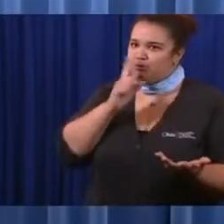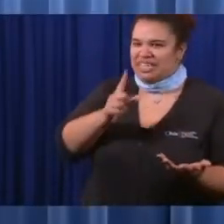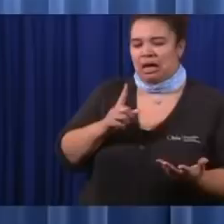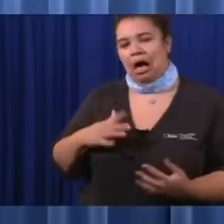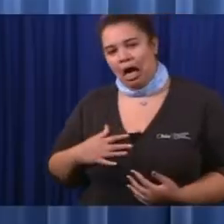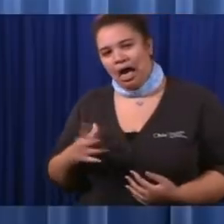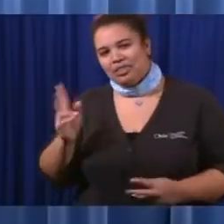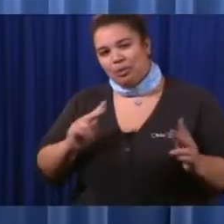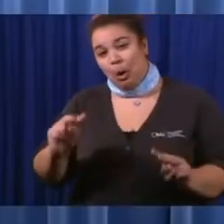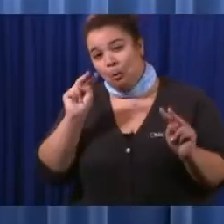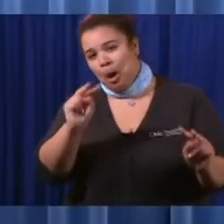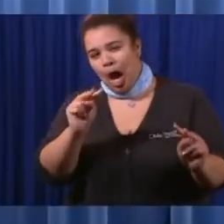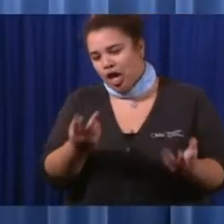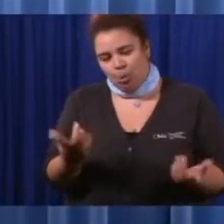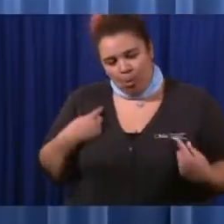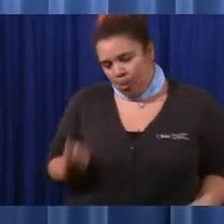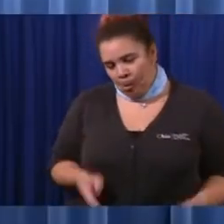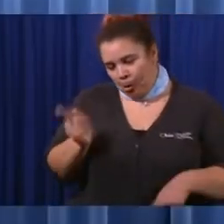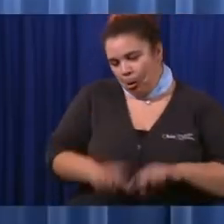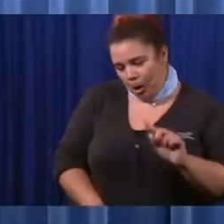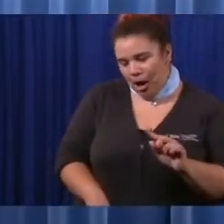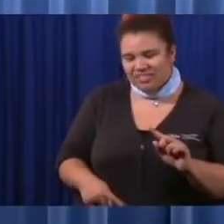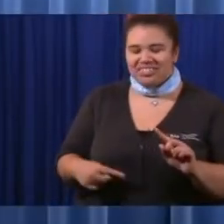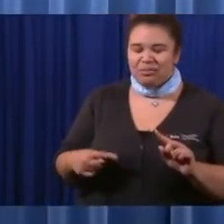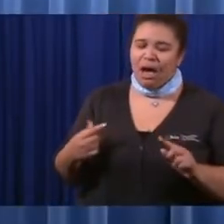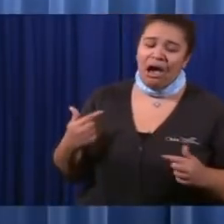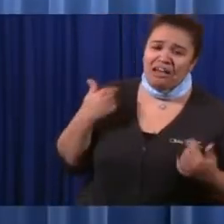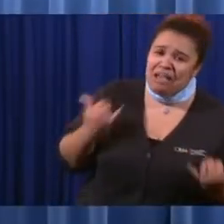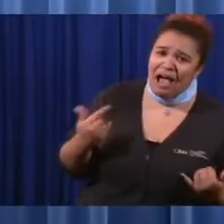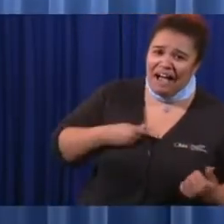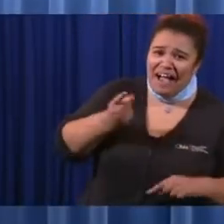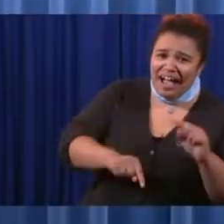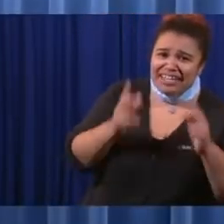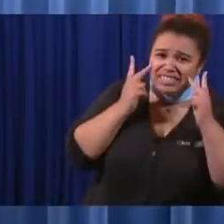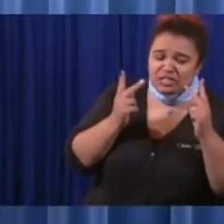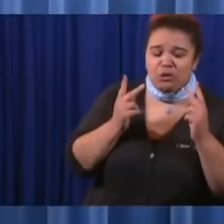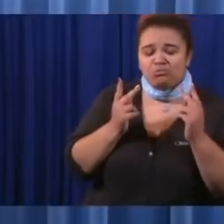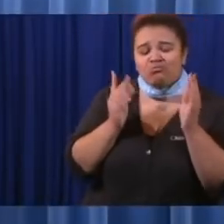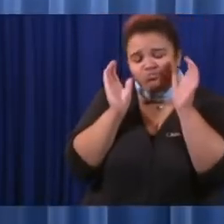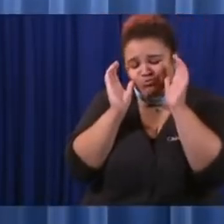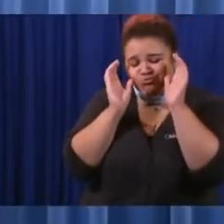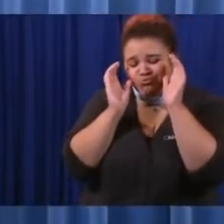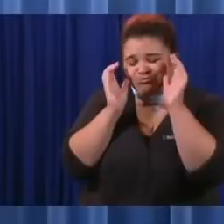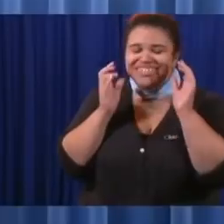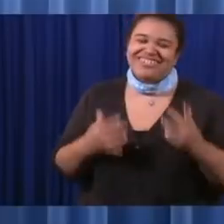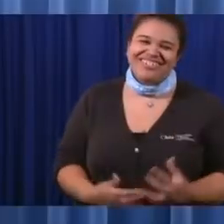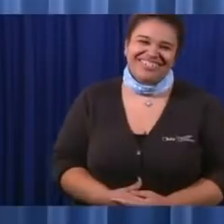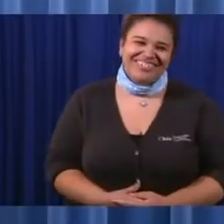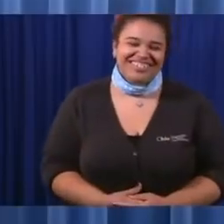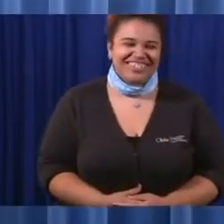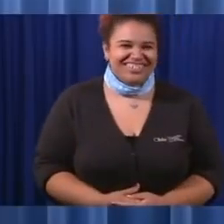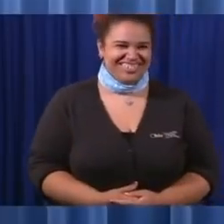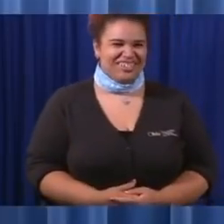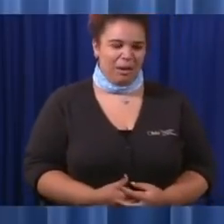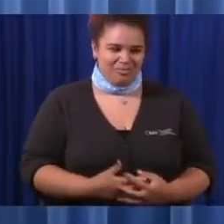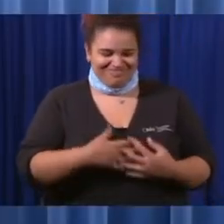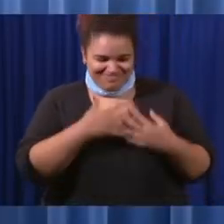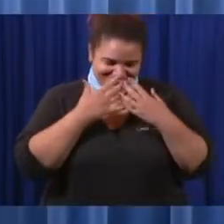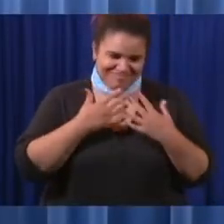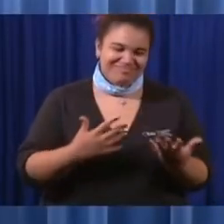never could see anybody, but so we just listen. Good. Okay. Thank you,